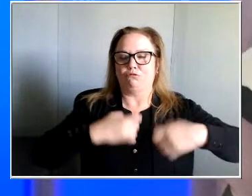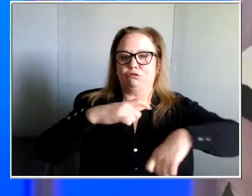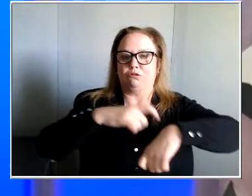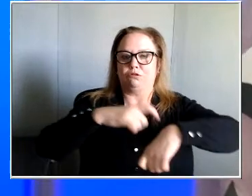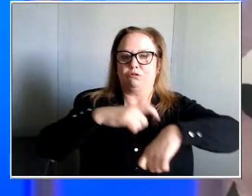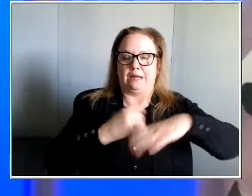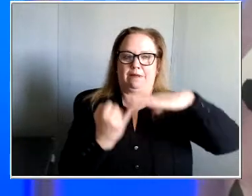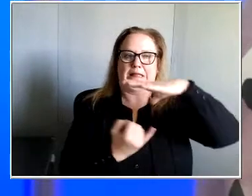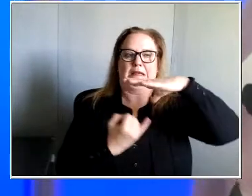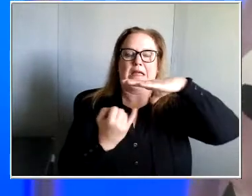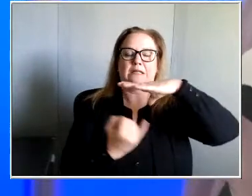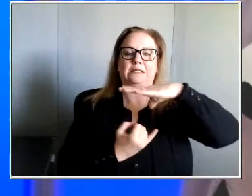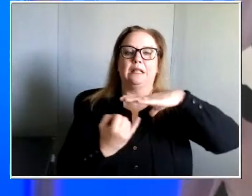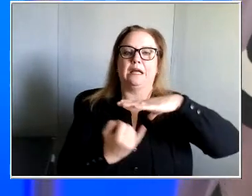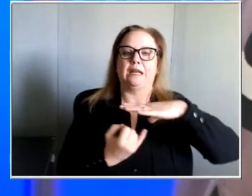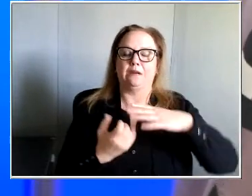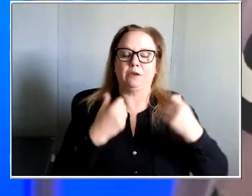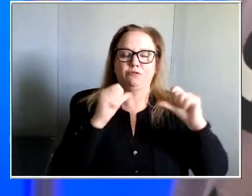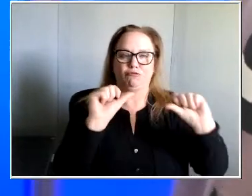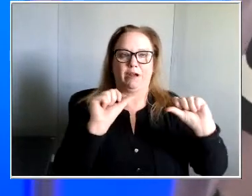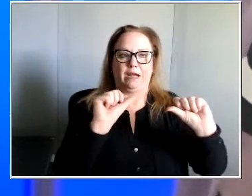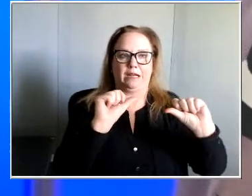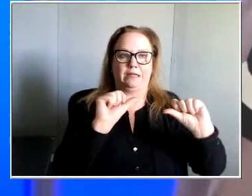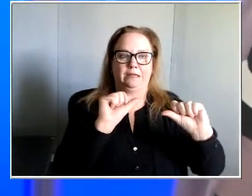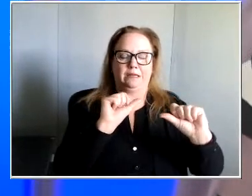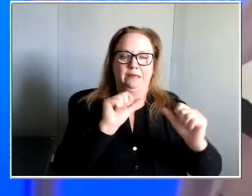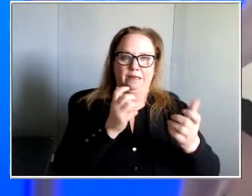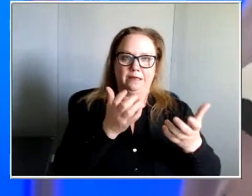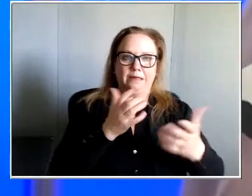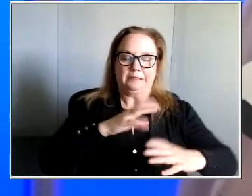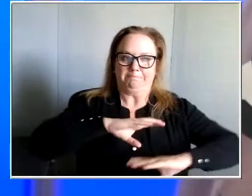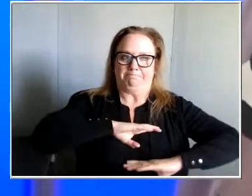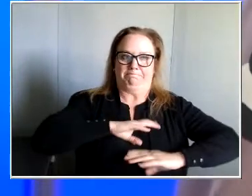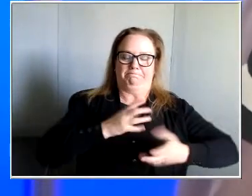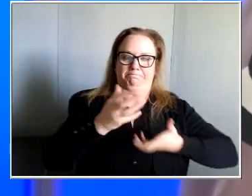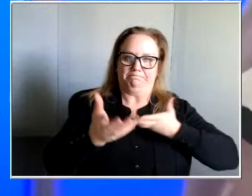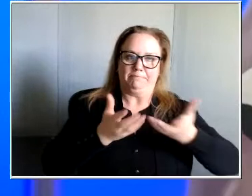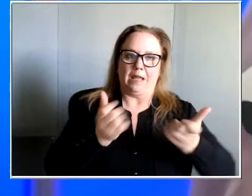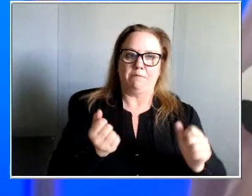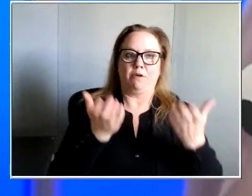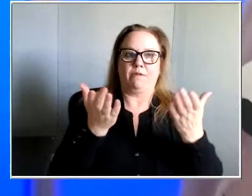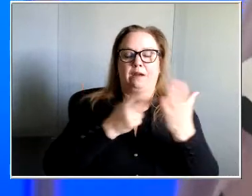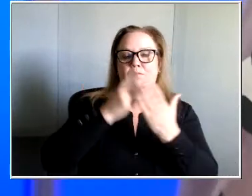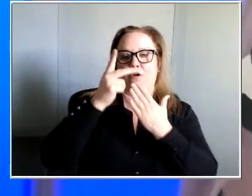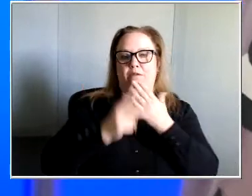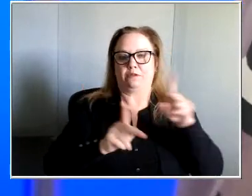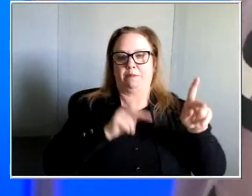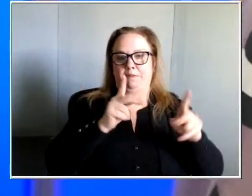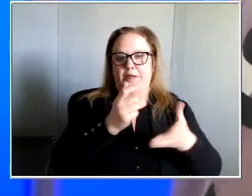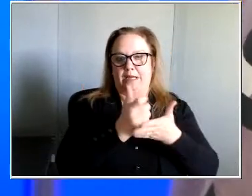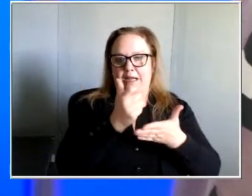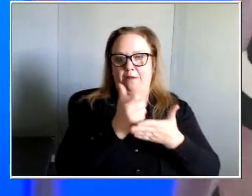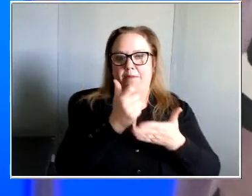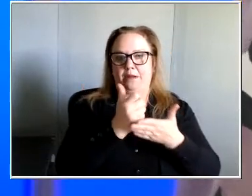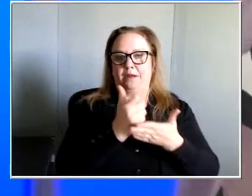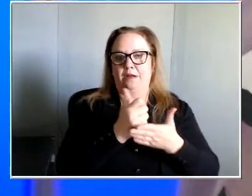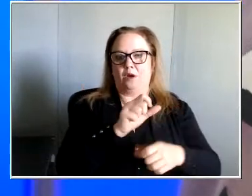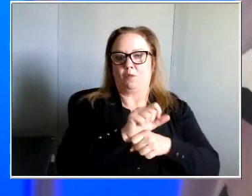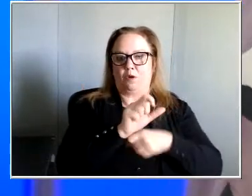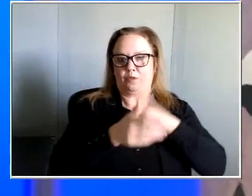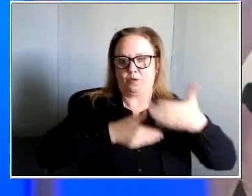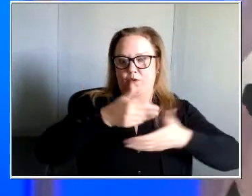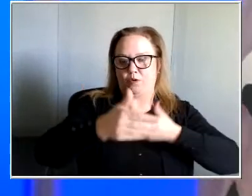isolation. So that's what we try to do, is meet people where they're at and provide programs for them that can help be a support and help them work through all of